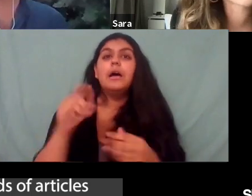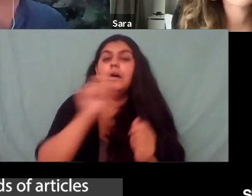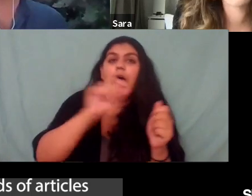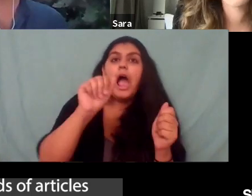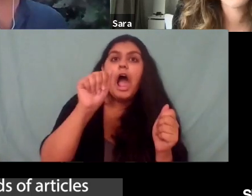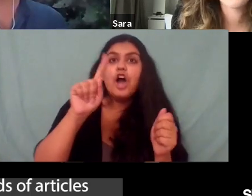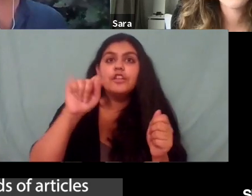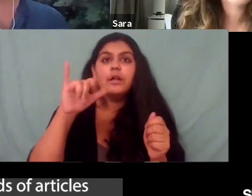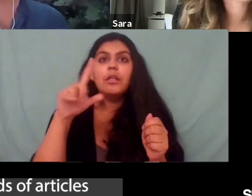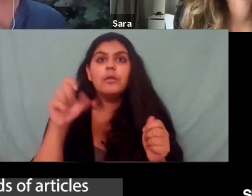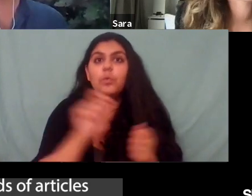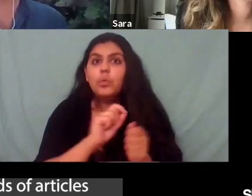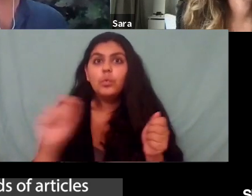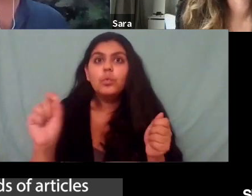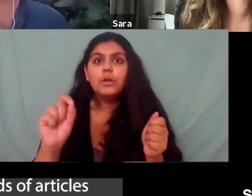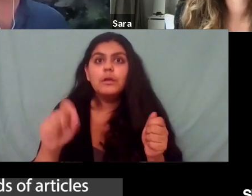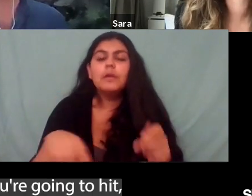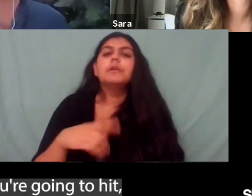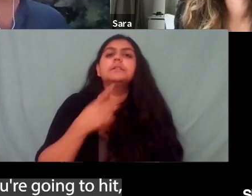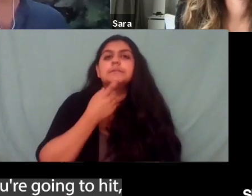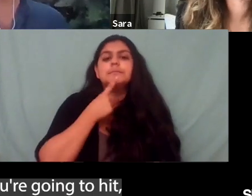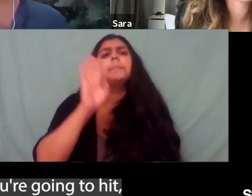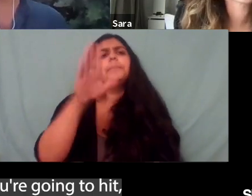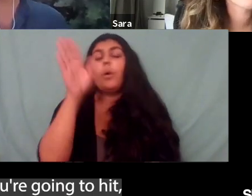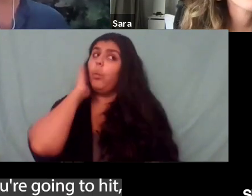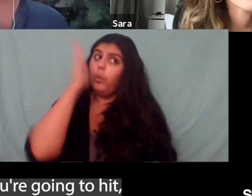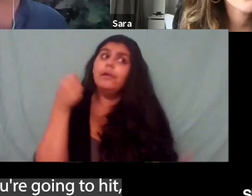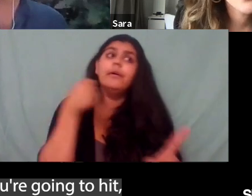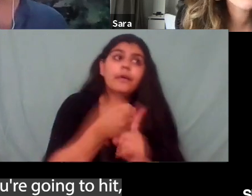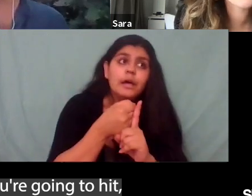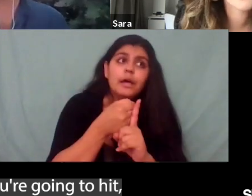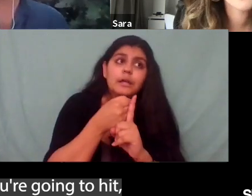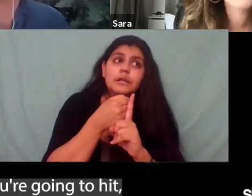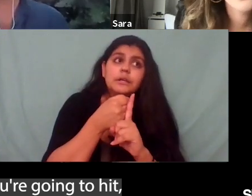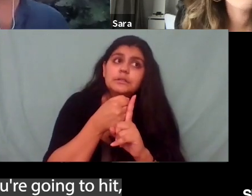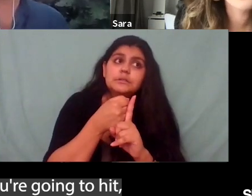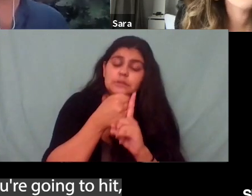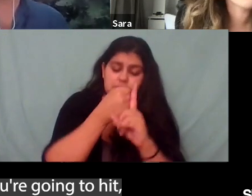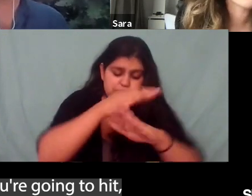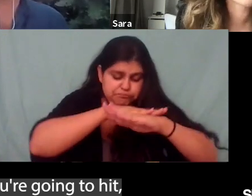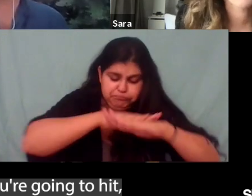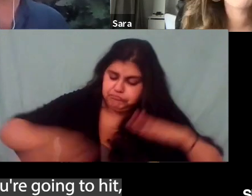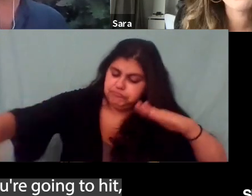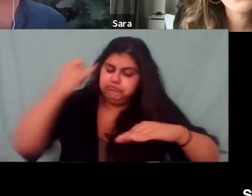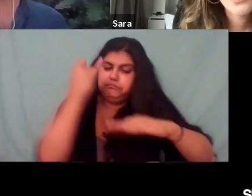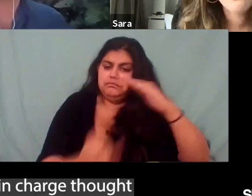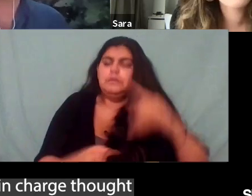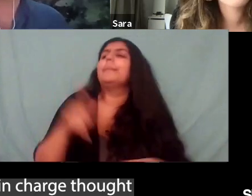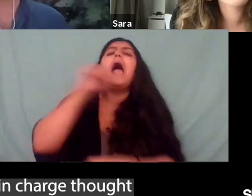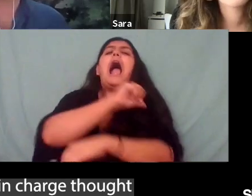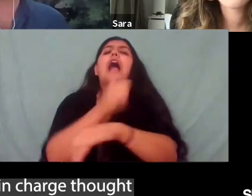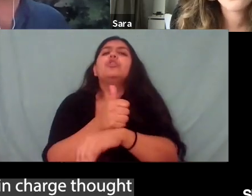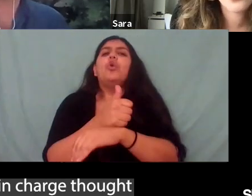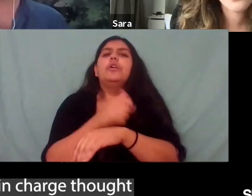Hordes of articles were written telling the authorities, you're gonna hit rock bottom. But